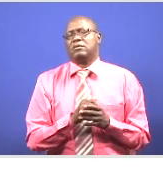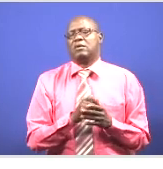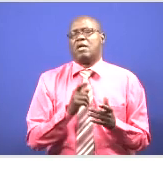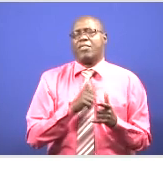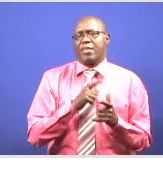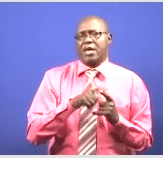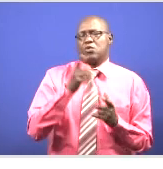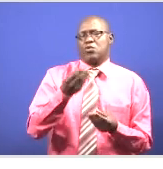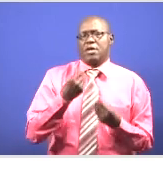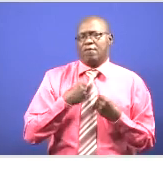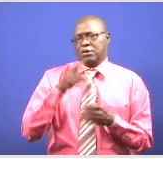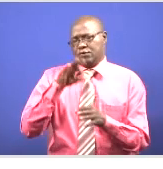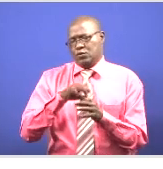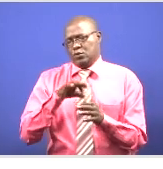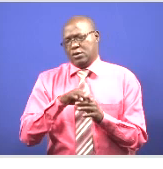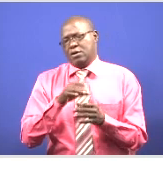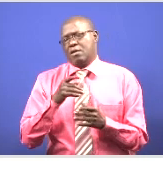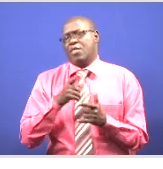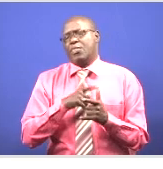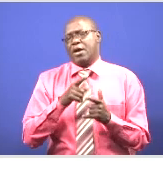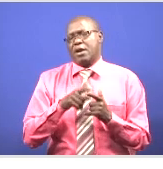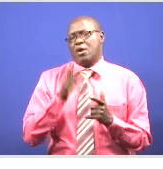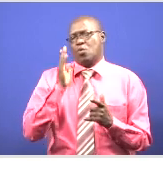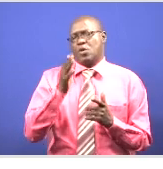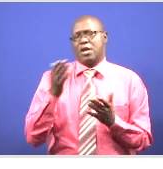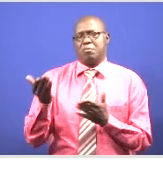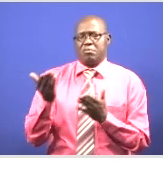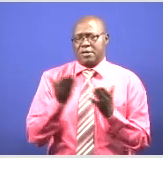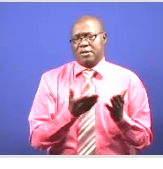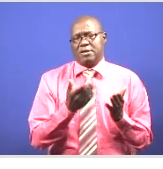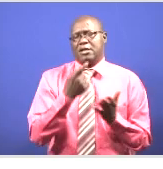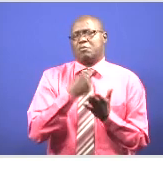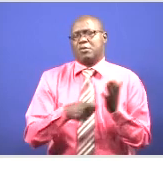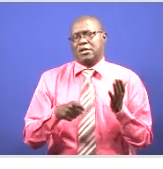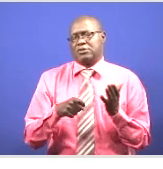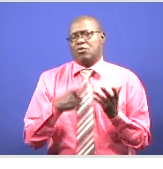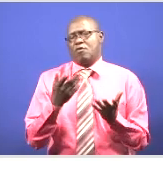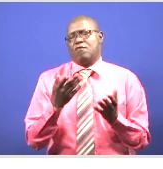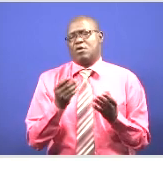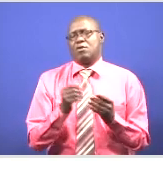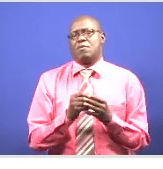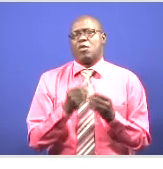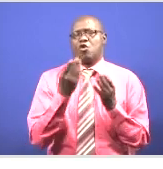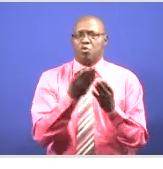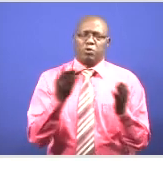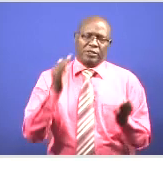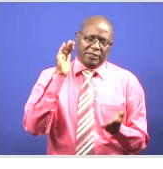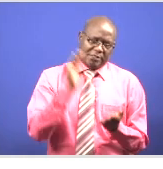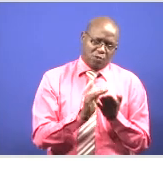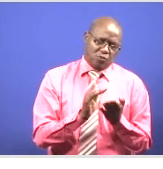votes because, you know, we have brought the price of commodities down,